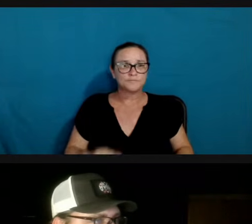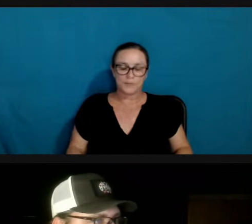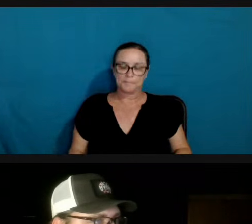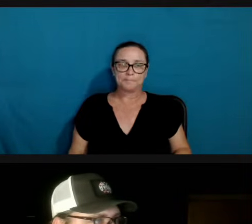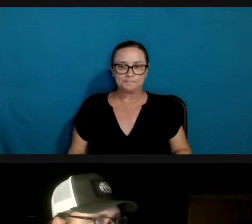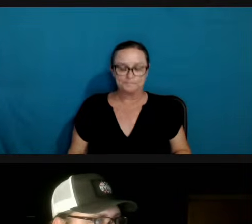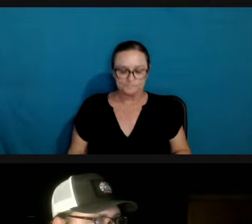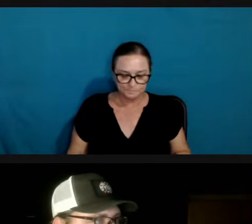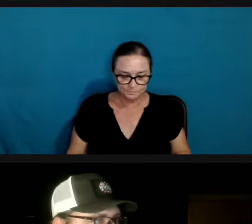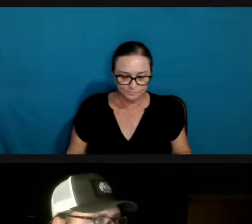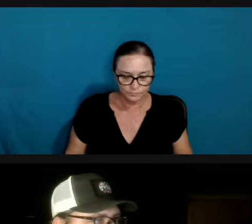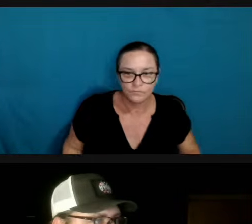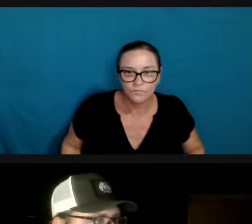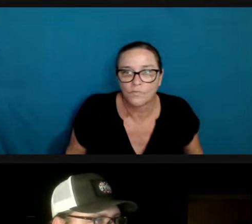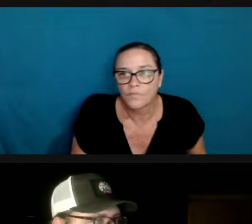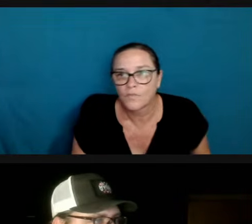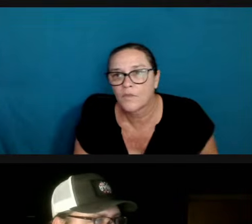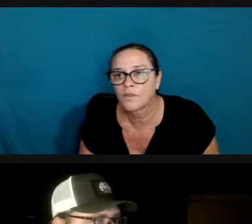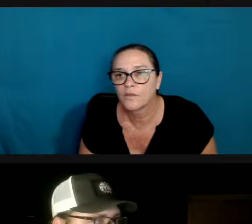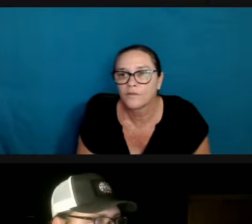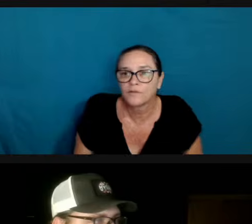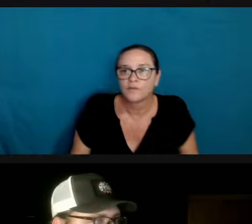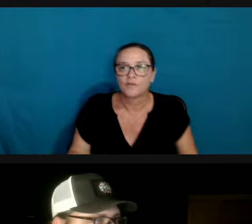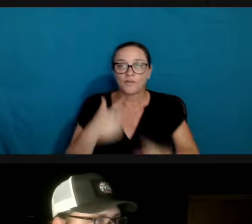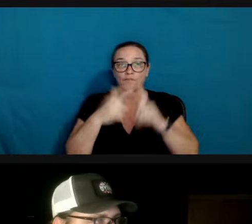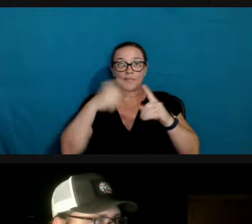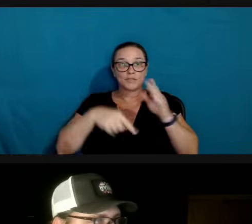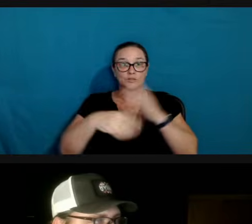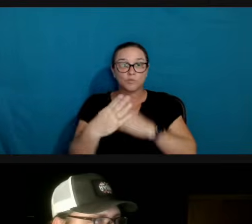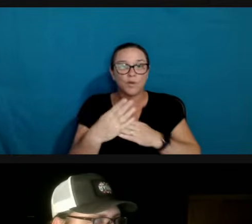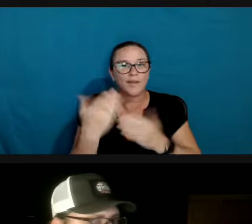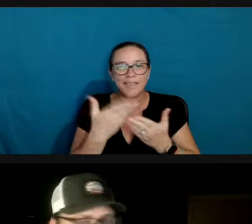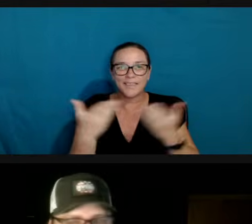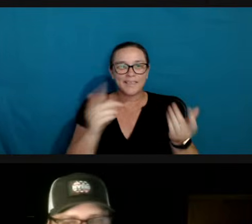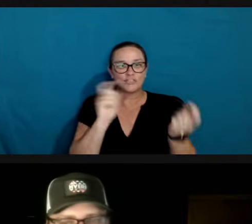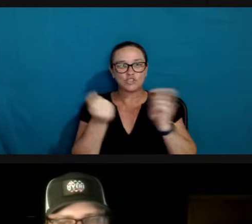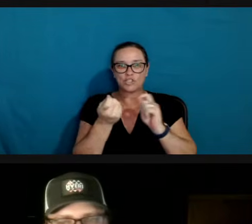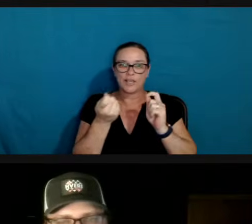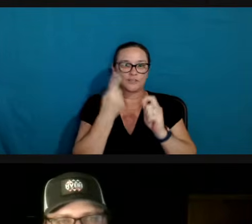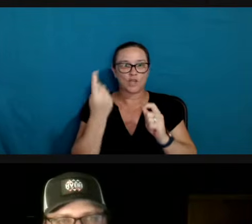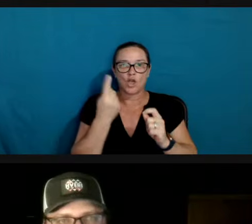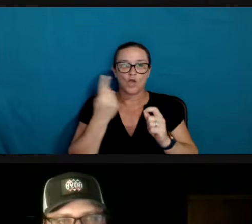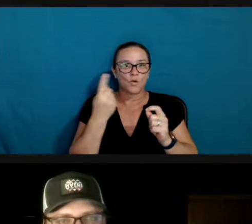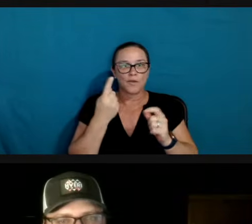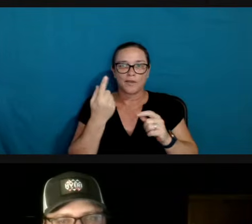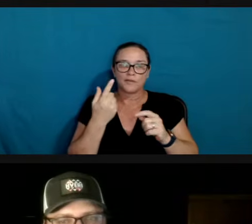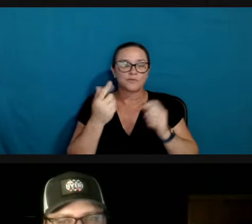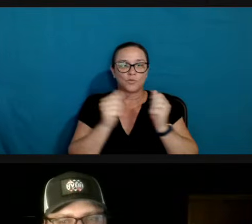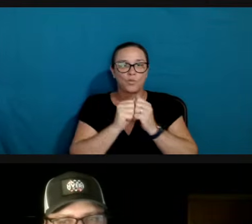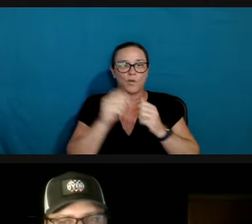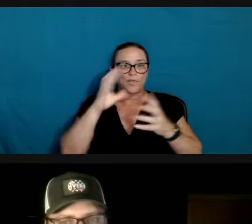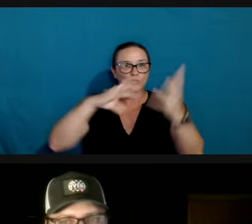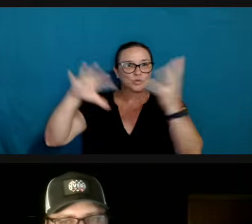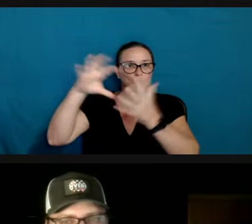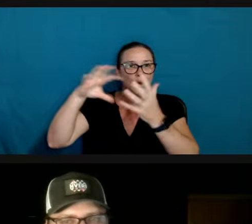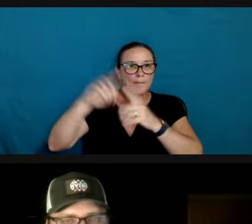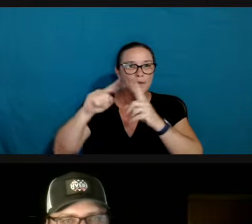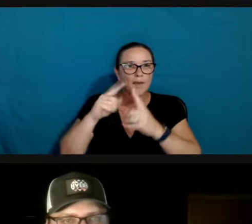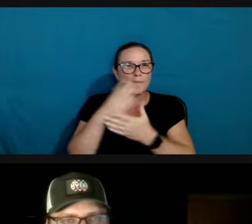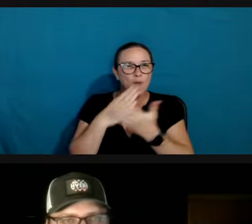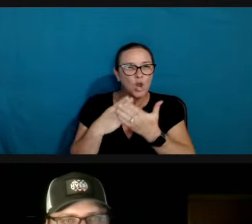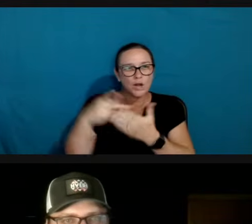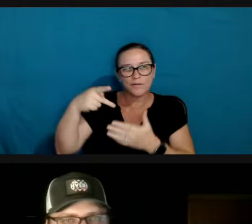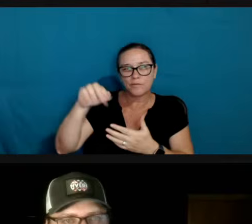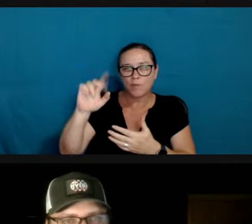Current as of this morning, things change all the time here with the storm, but parts of the park are opening up